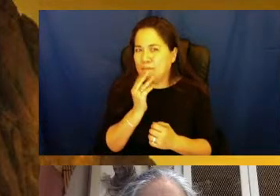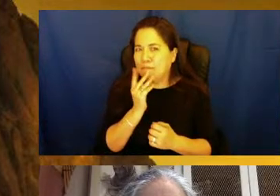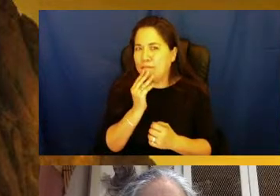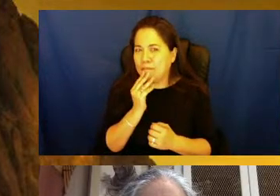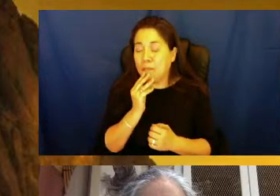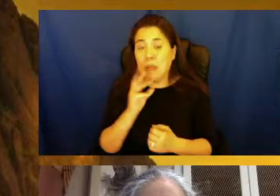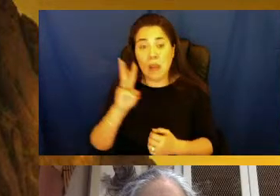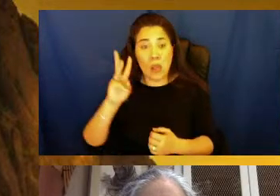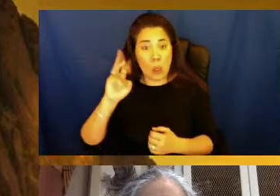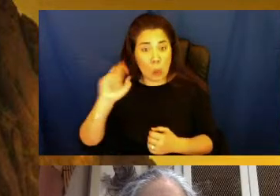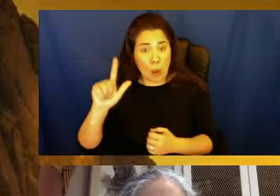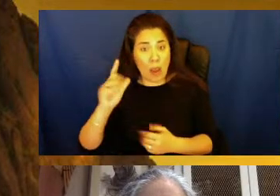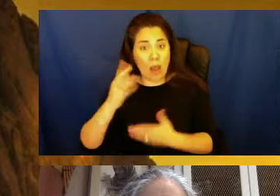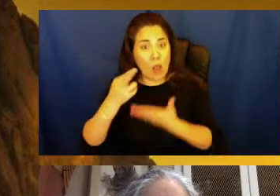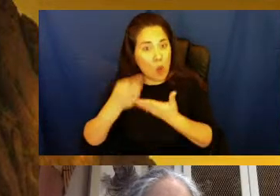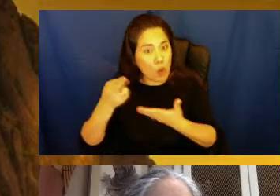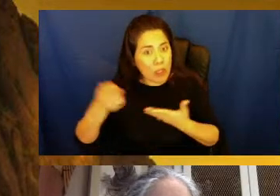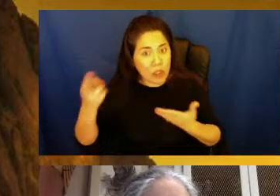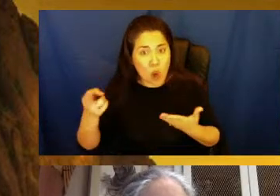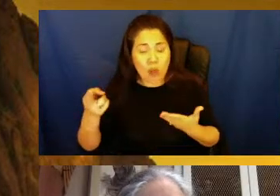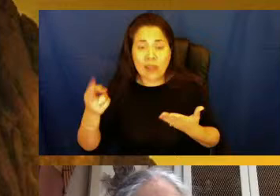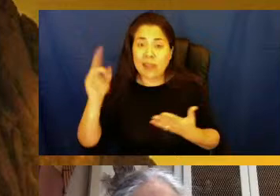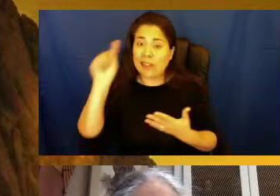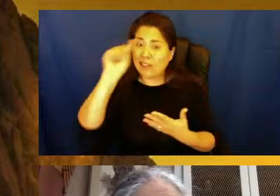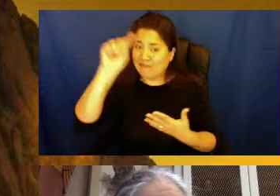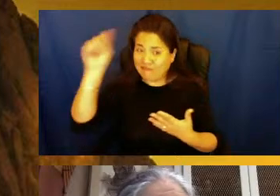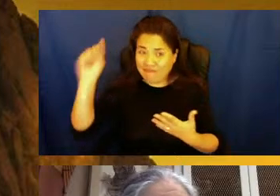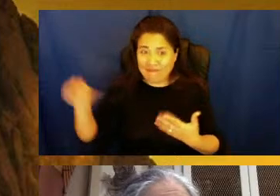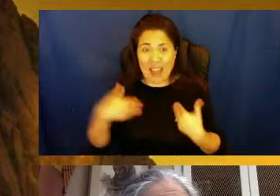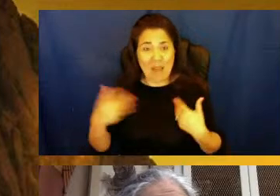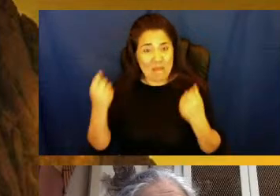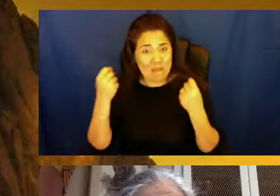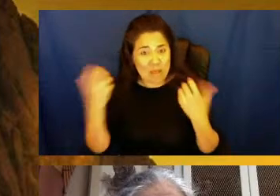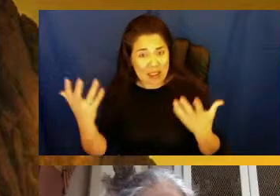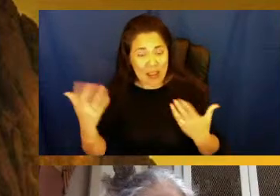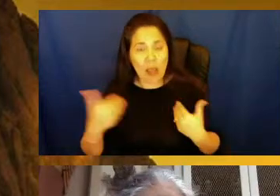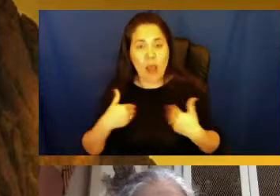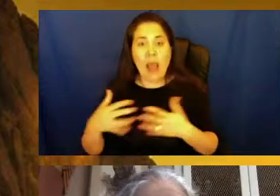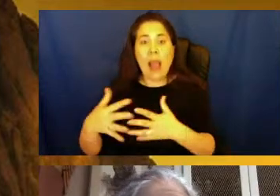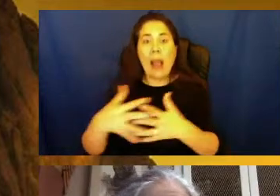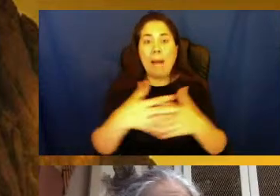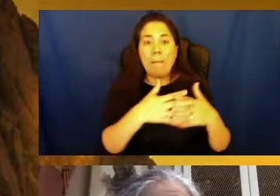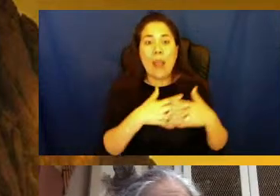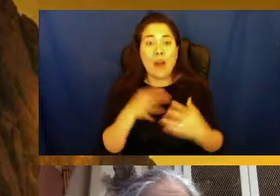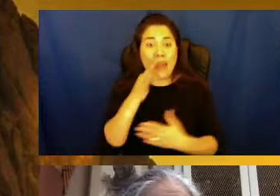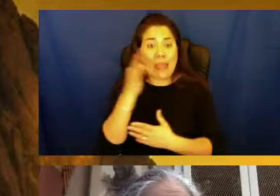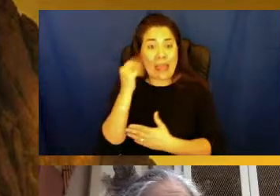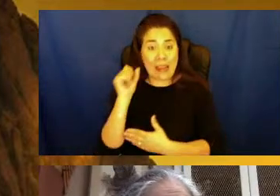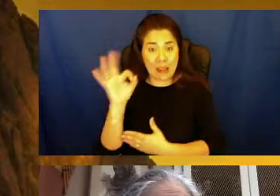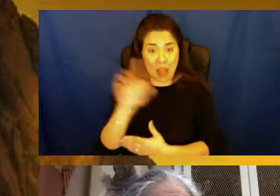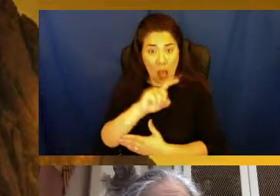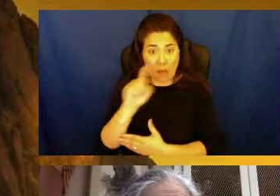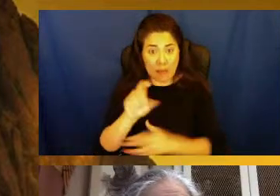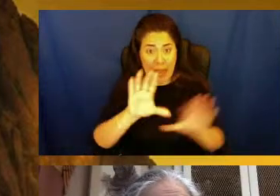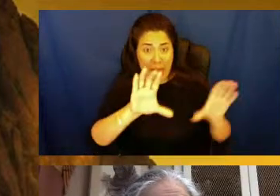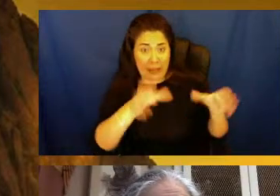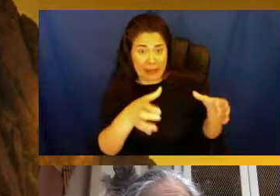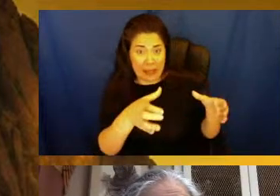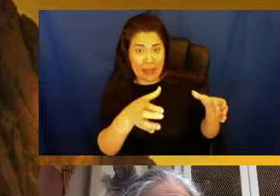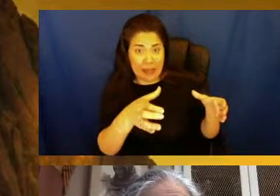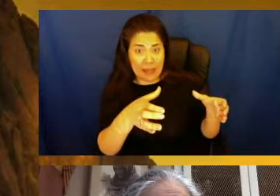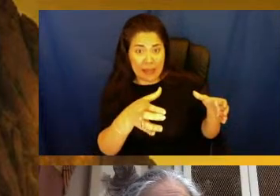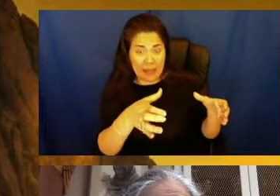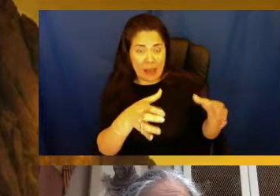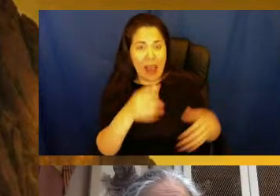Well, the resources are there, starting with the American Indians of Texas in the Spanish